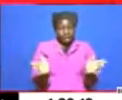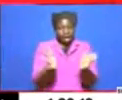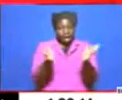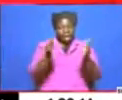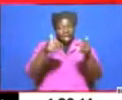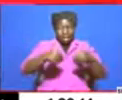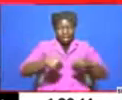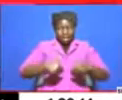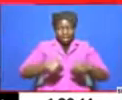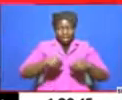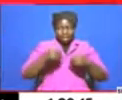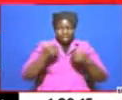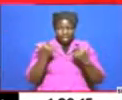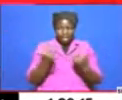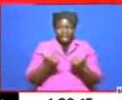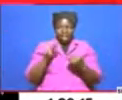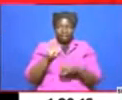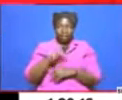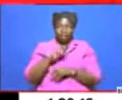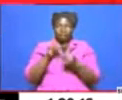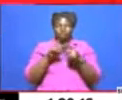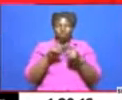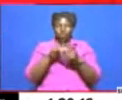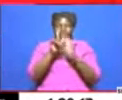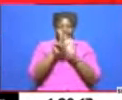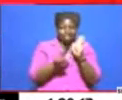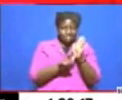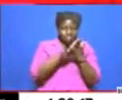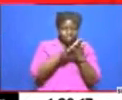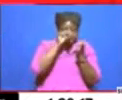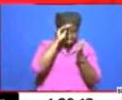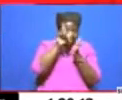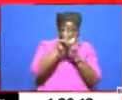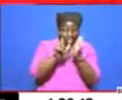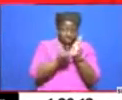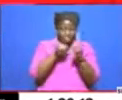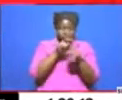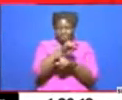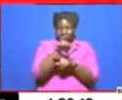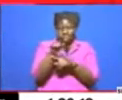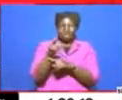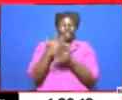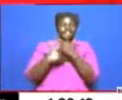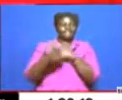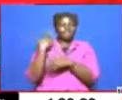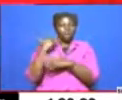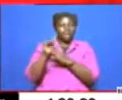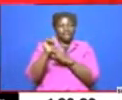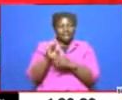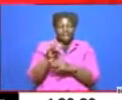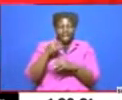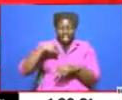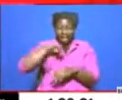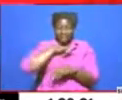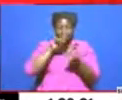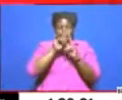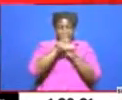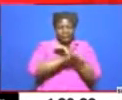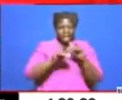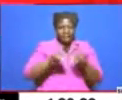draw instructive lessons from these pace setters. We, as a country, advance when we learn